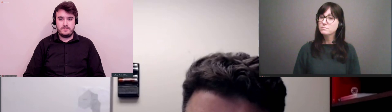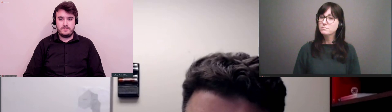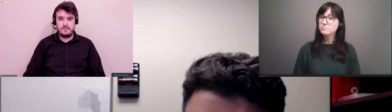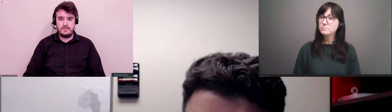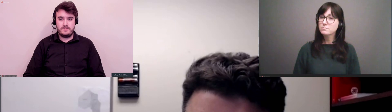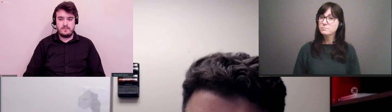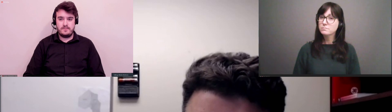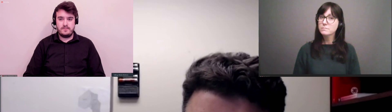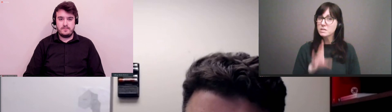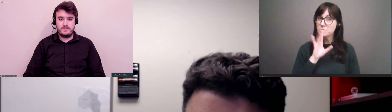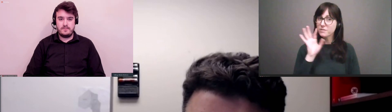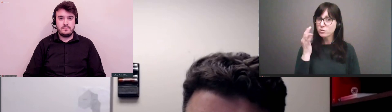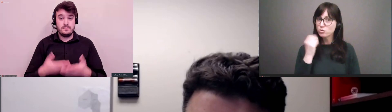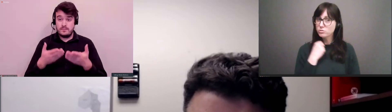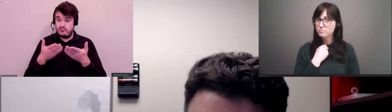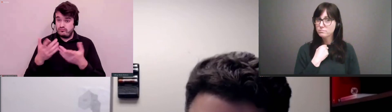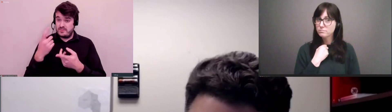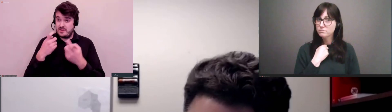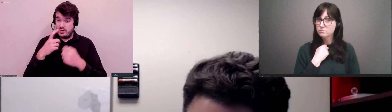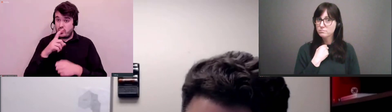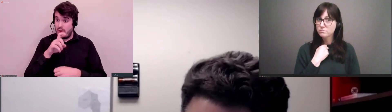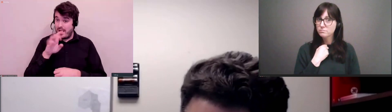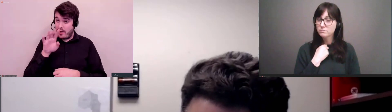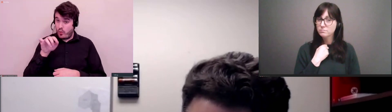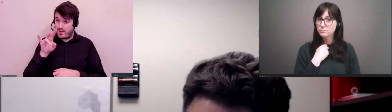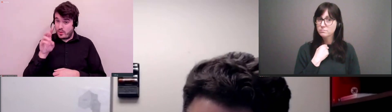vas-y avec la question. 104.7 Outaouais.